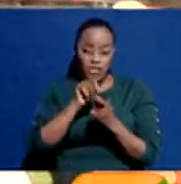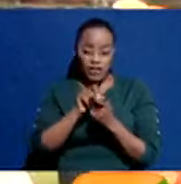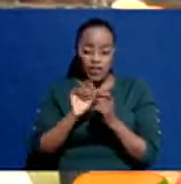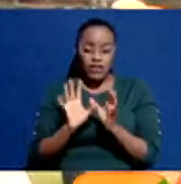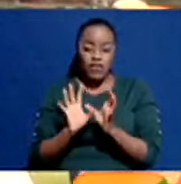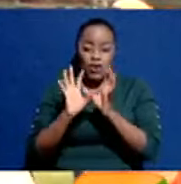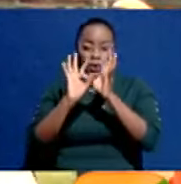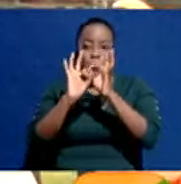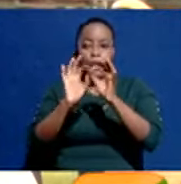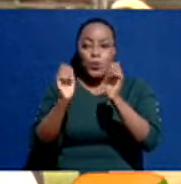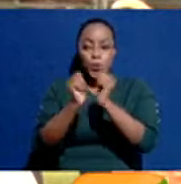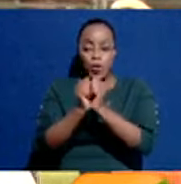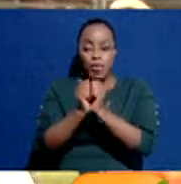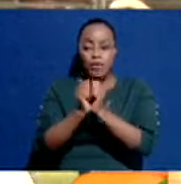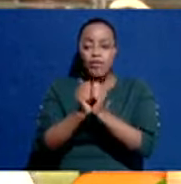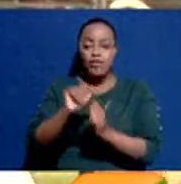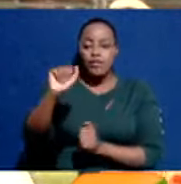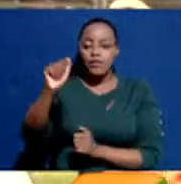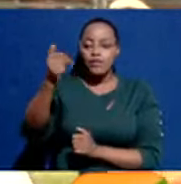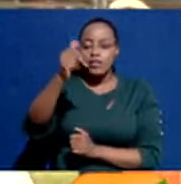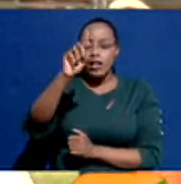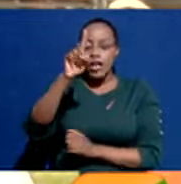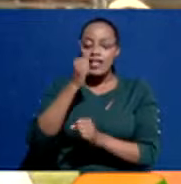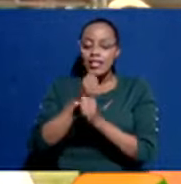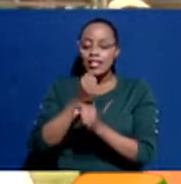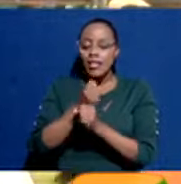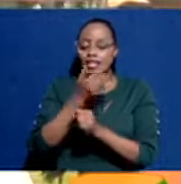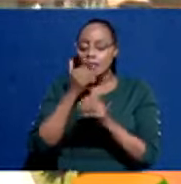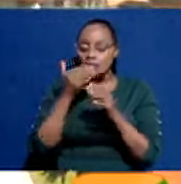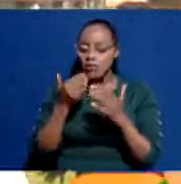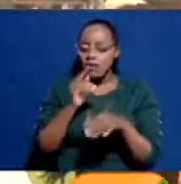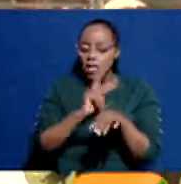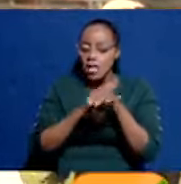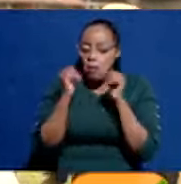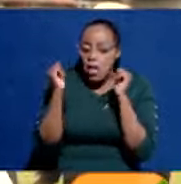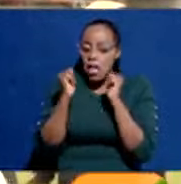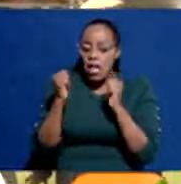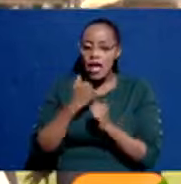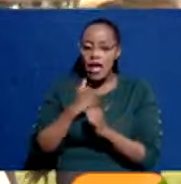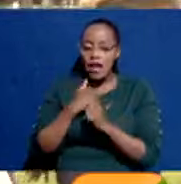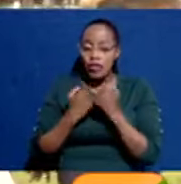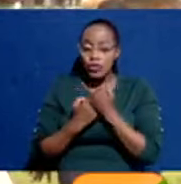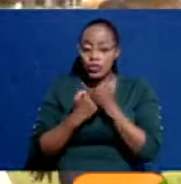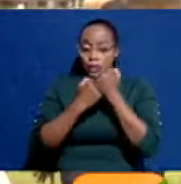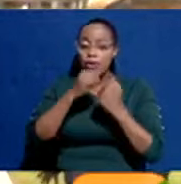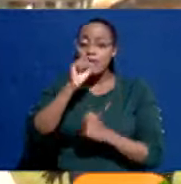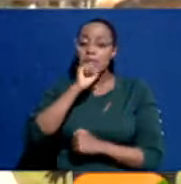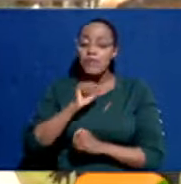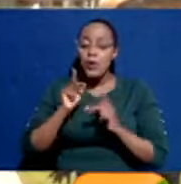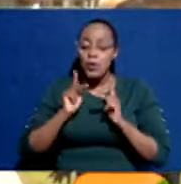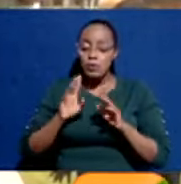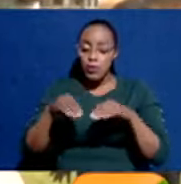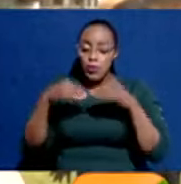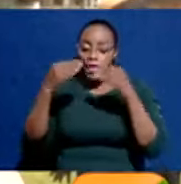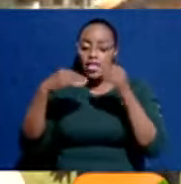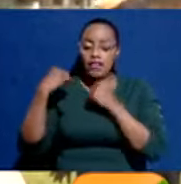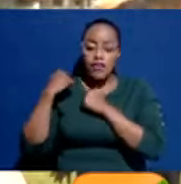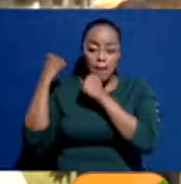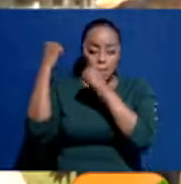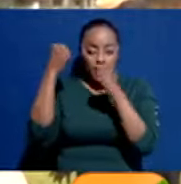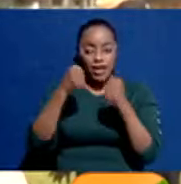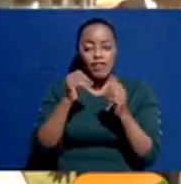with what Ahadi does best during this cold season, supporting the elderly with blankets and